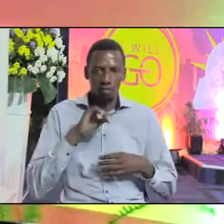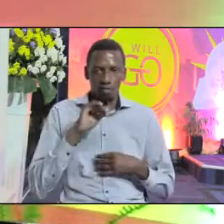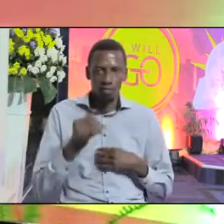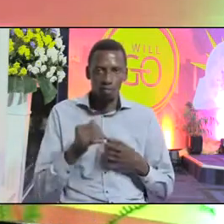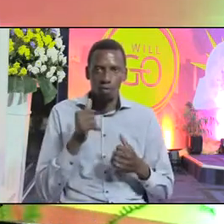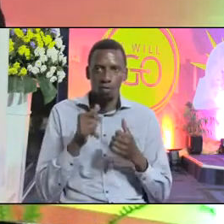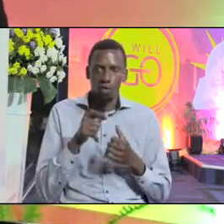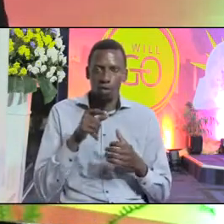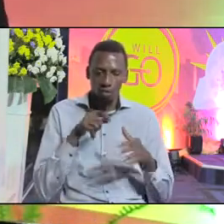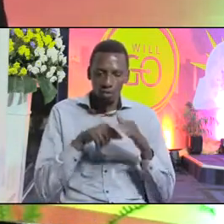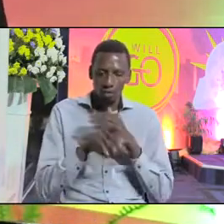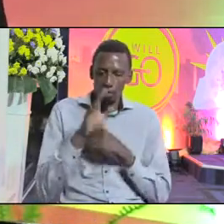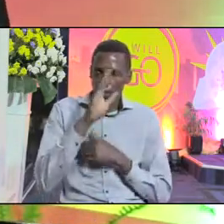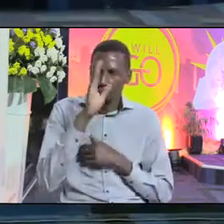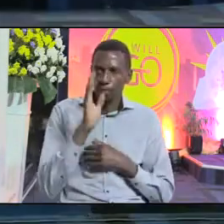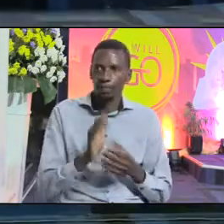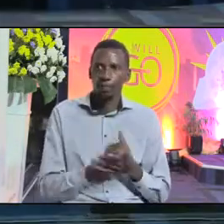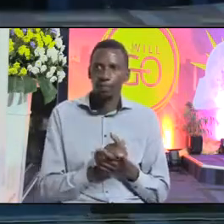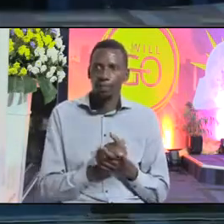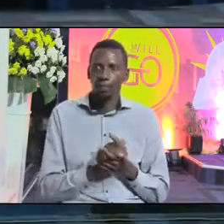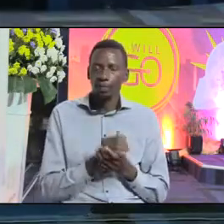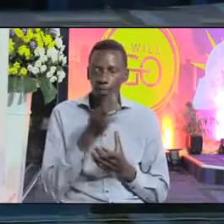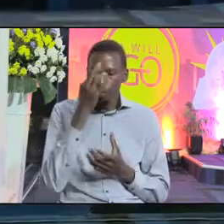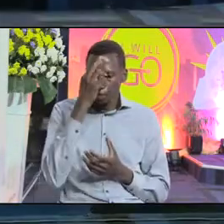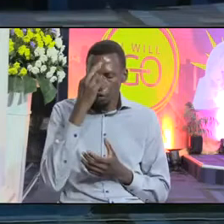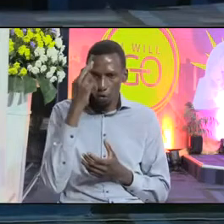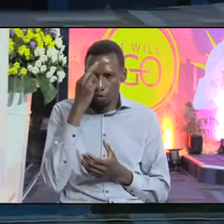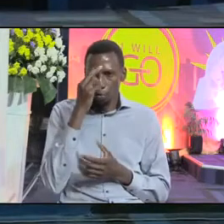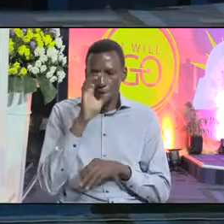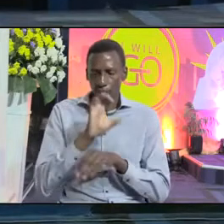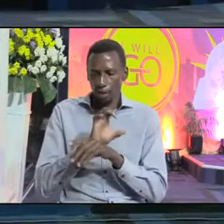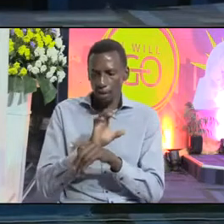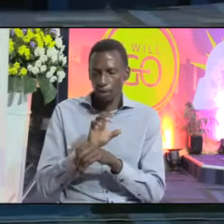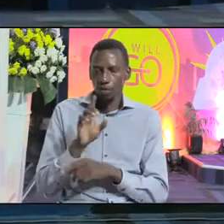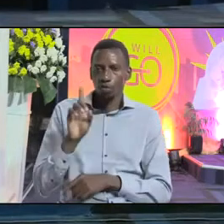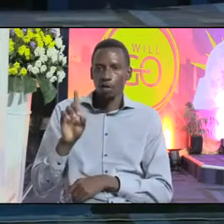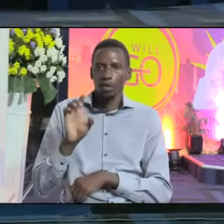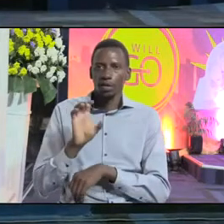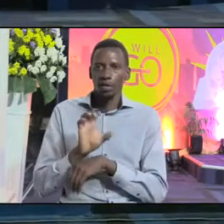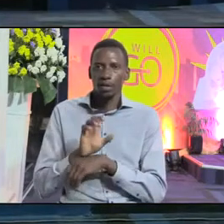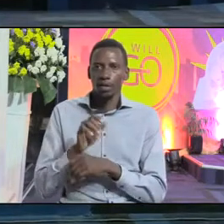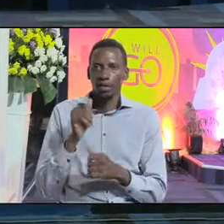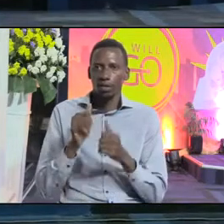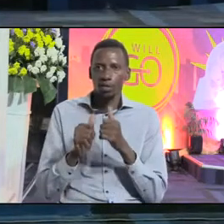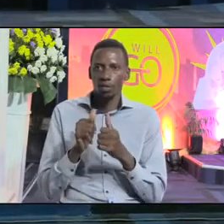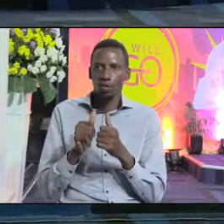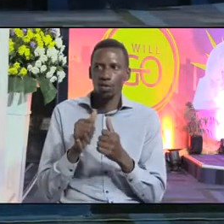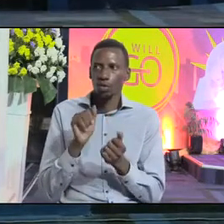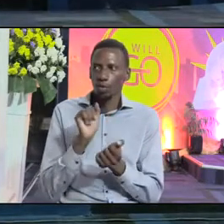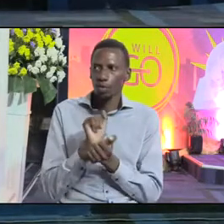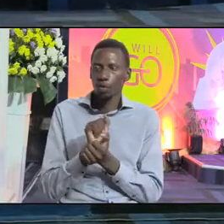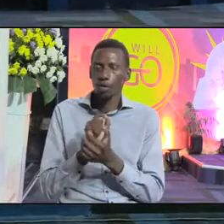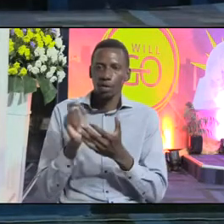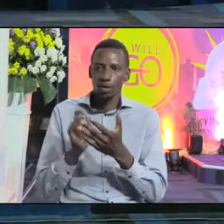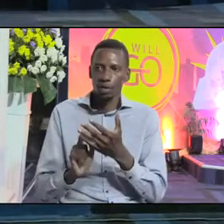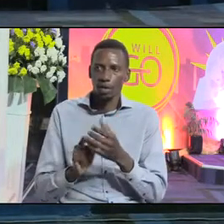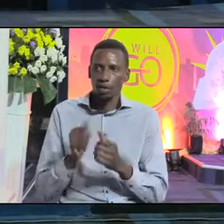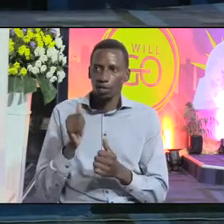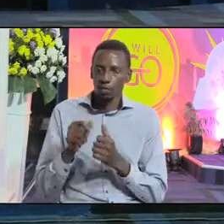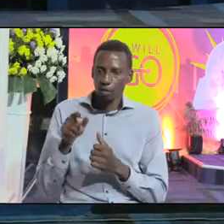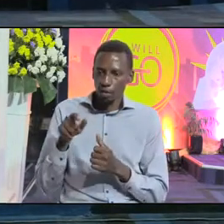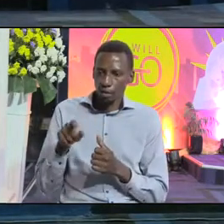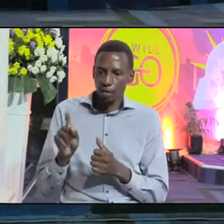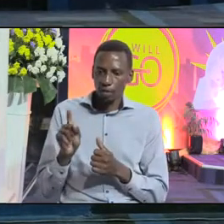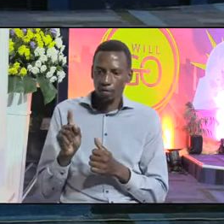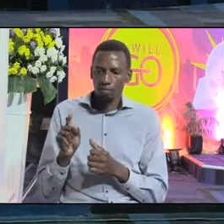he has never been. The Roman church is the one church to which Paul writes that he did